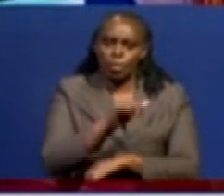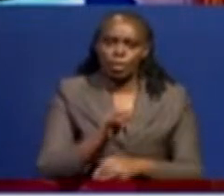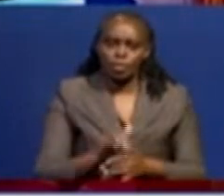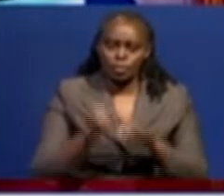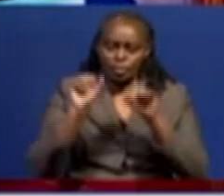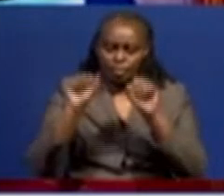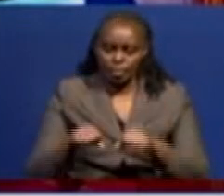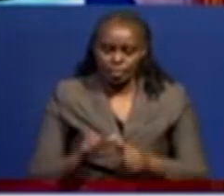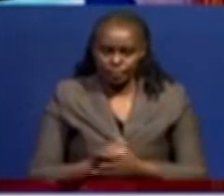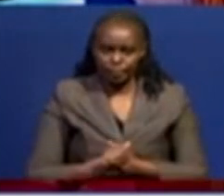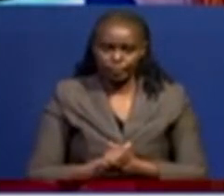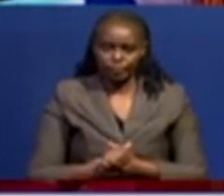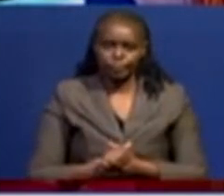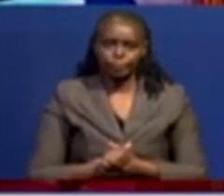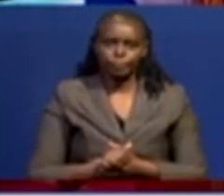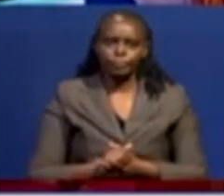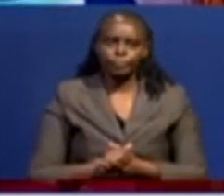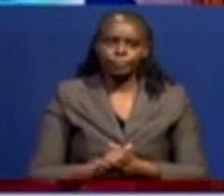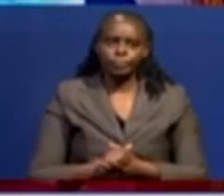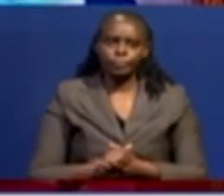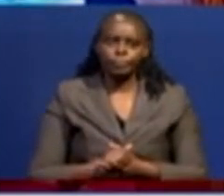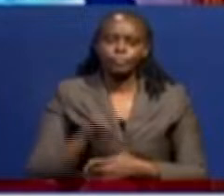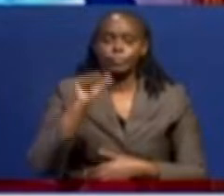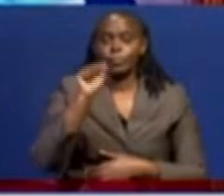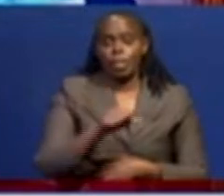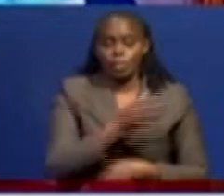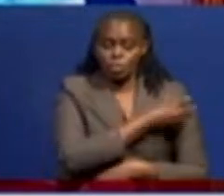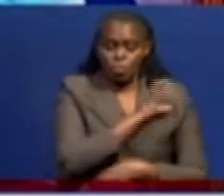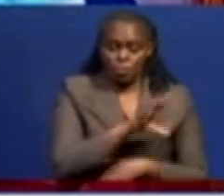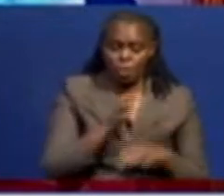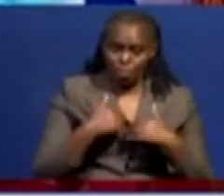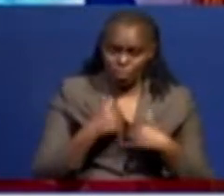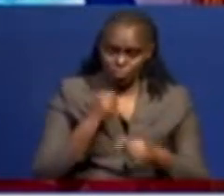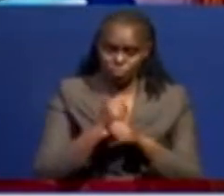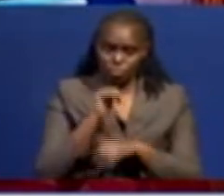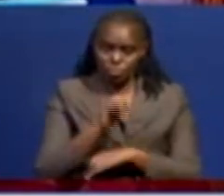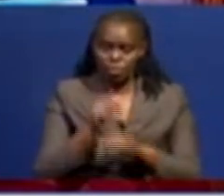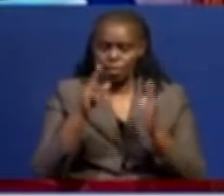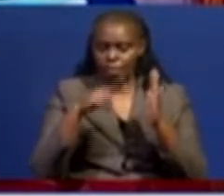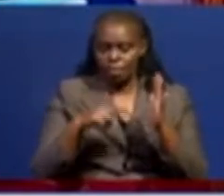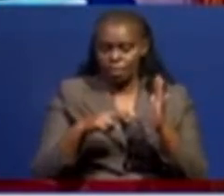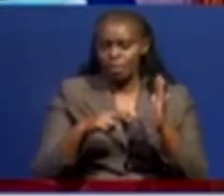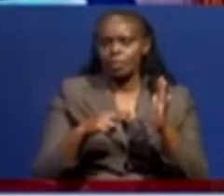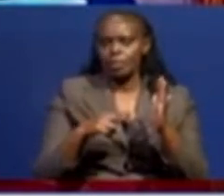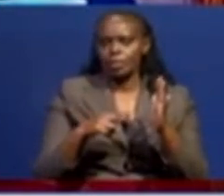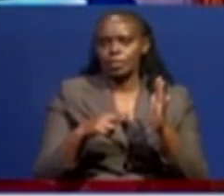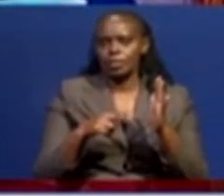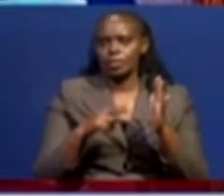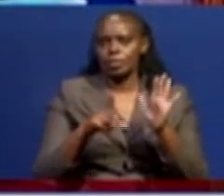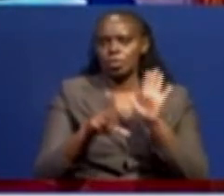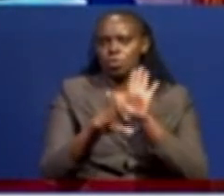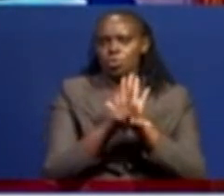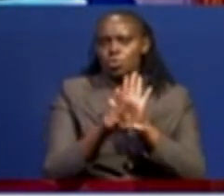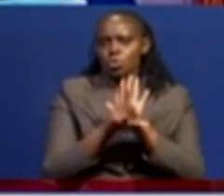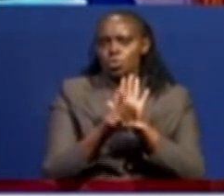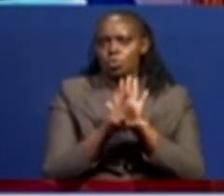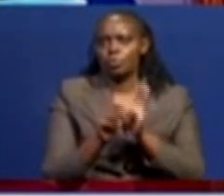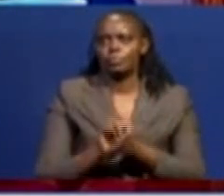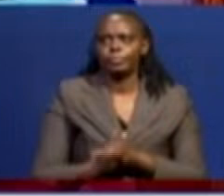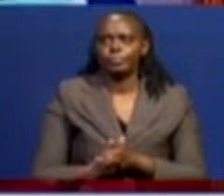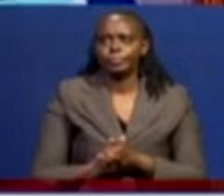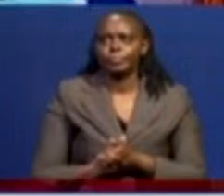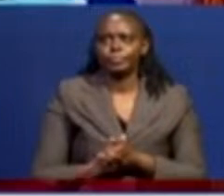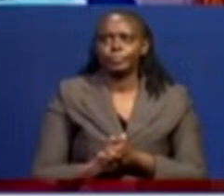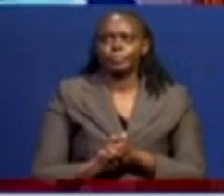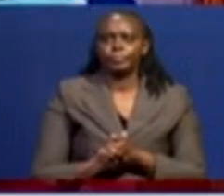so? Yes. Yes? Yes. Would you kindly read us to that provision and sit